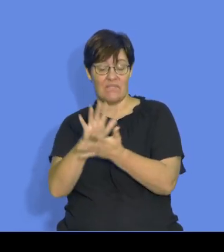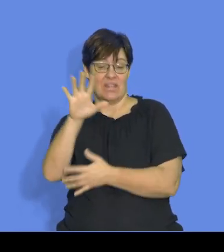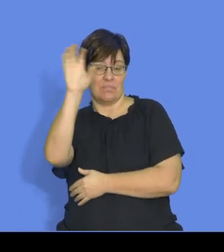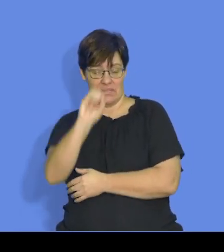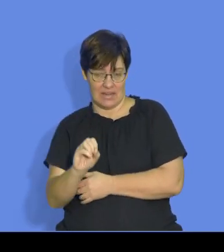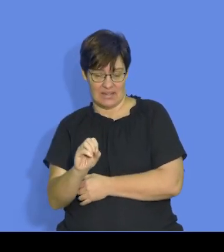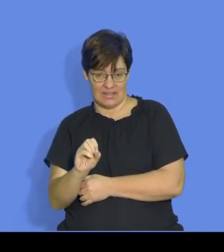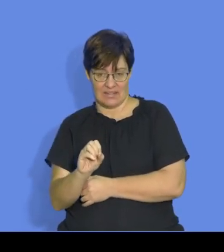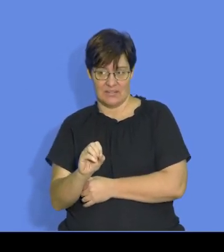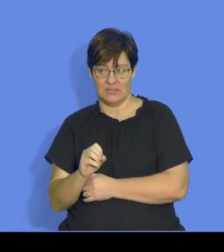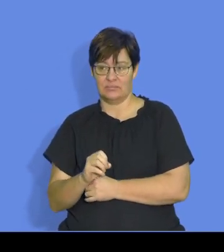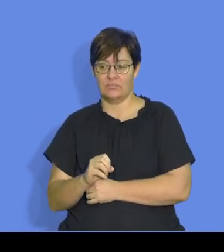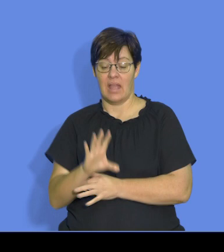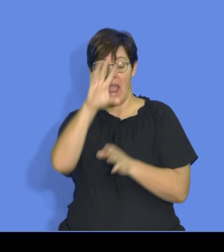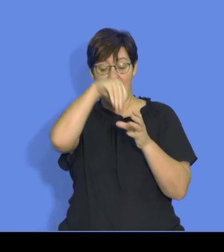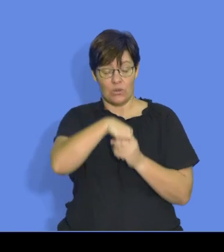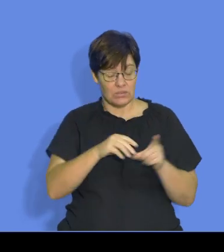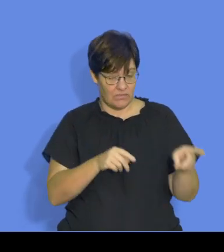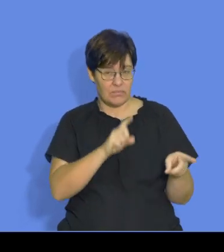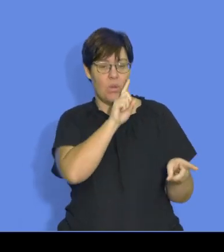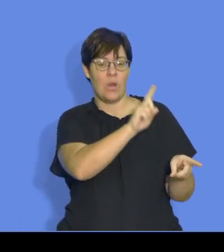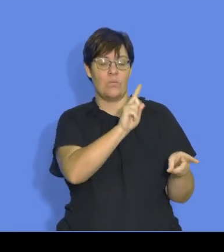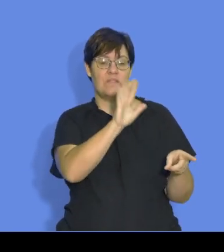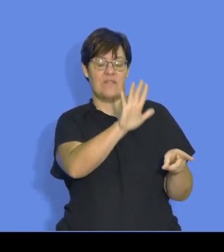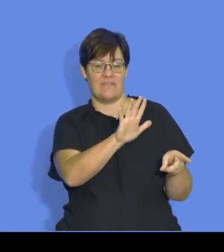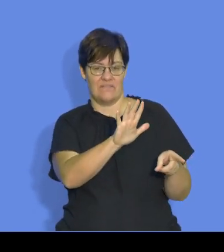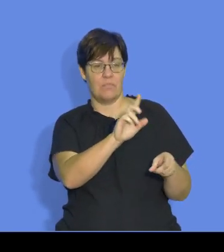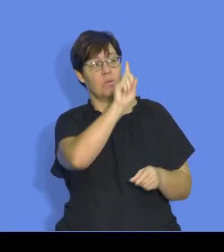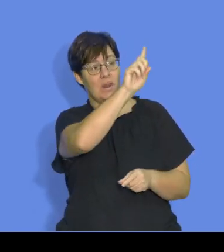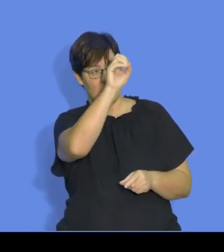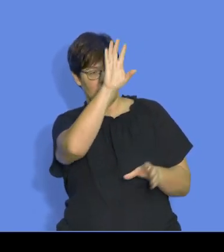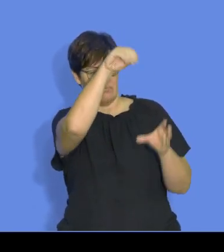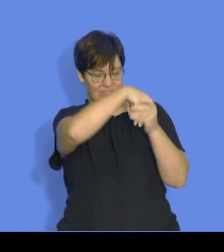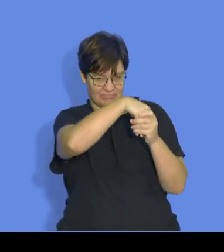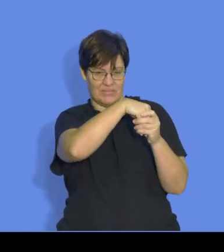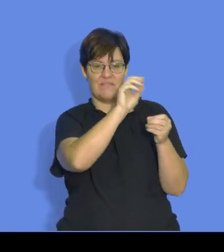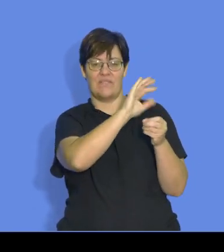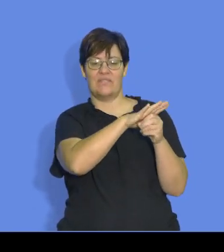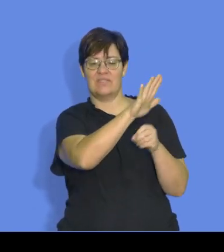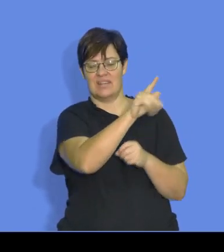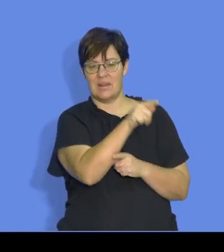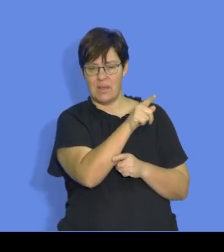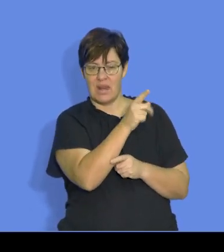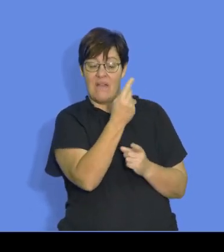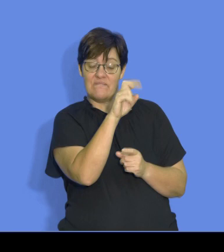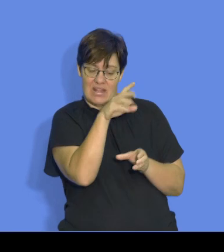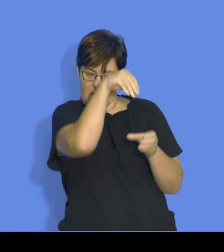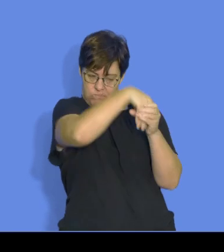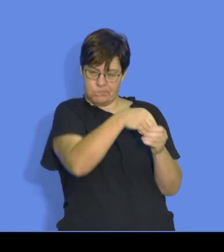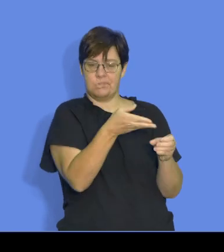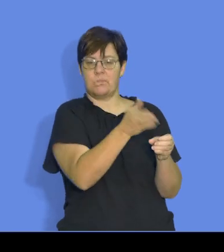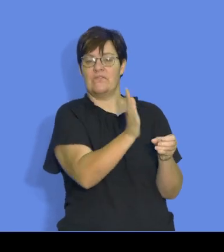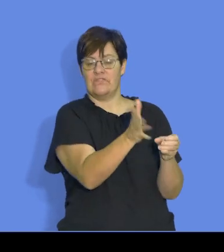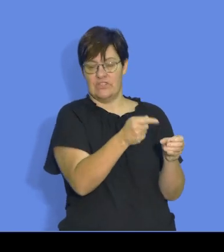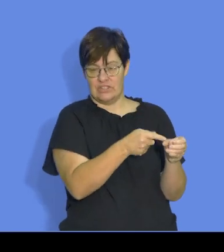would be 115, where it's 100 plus the 15. So that will give you a clear indication of how to go about doing